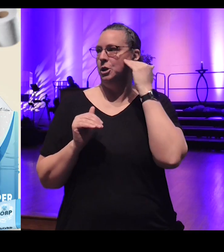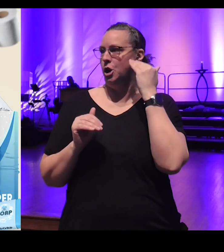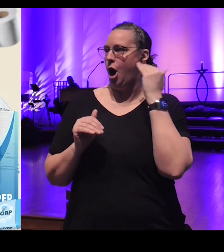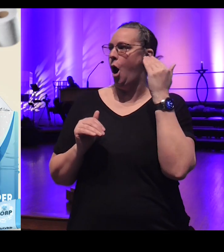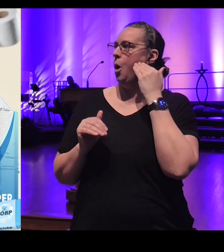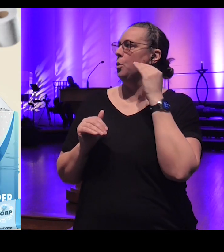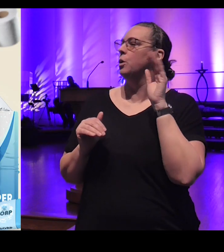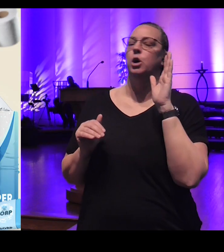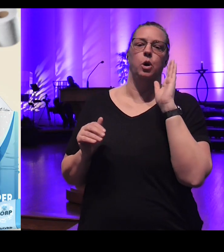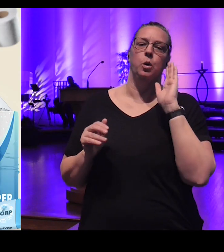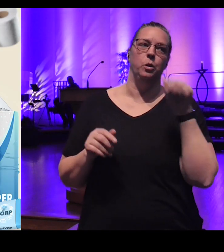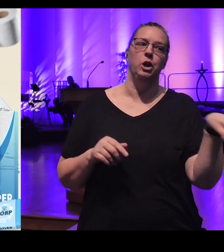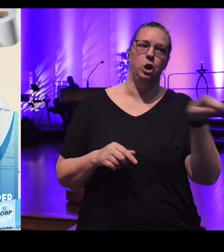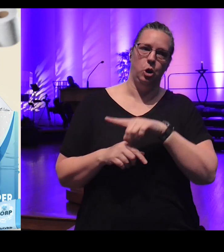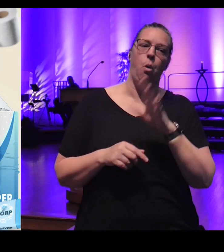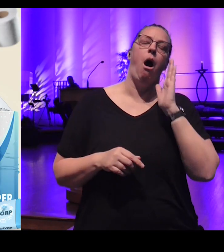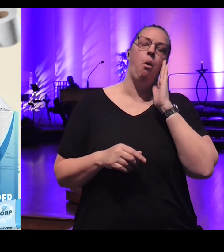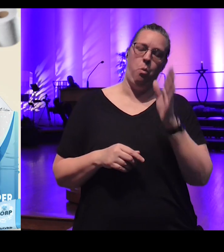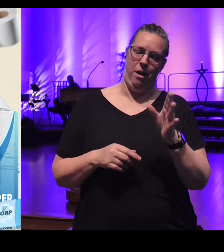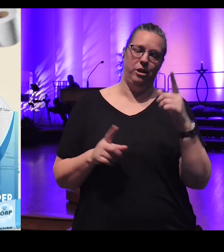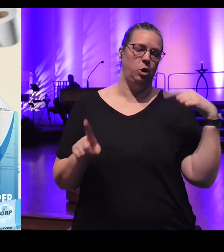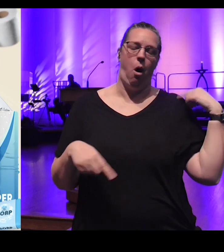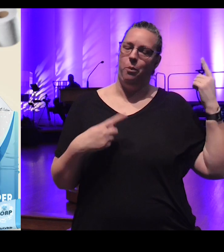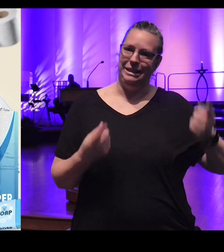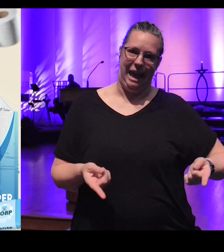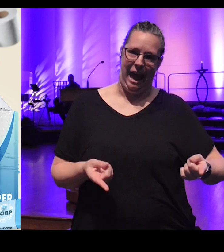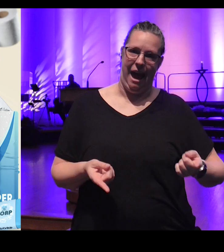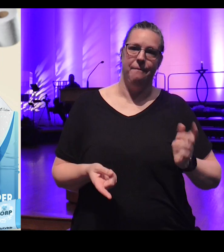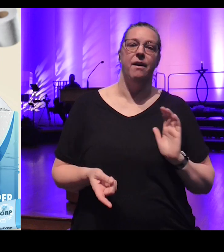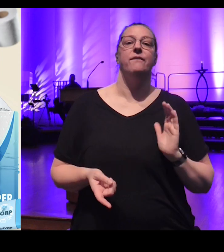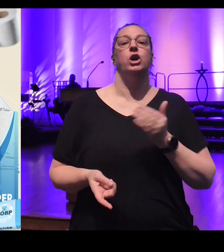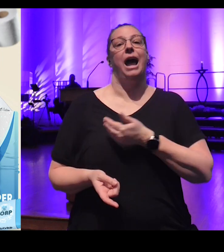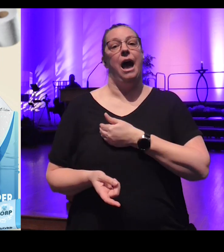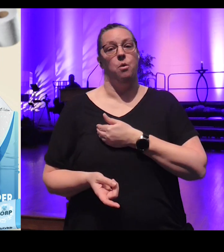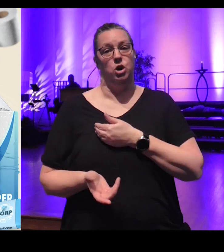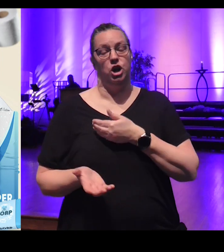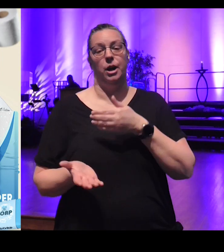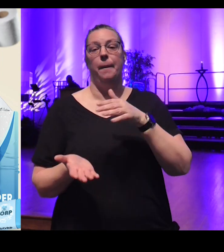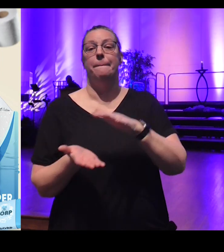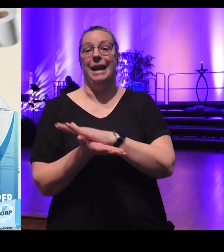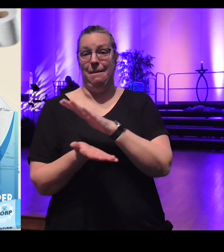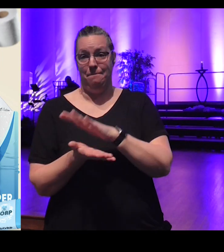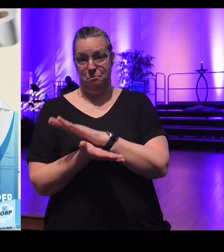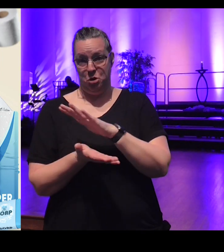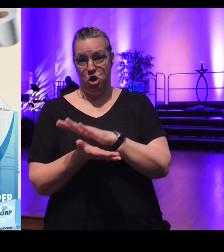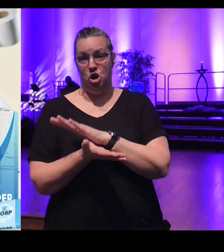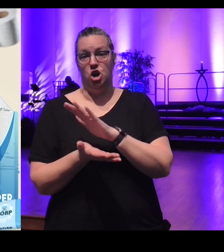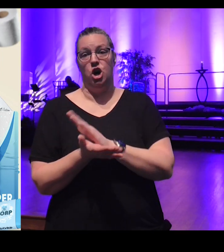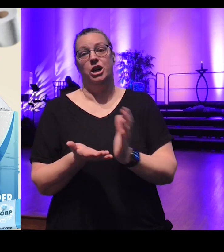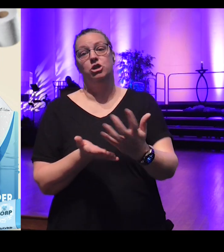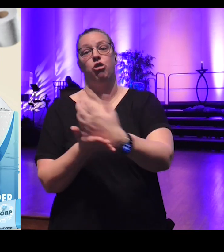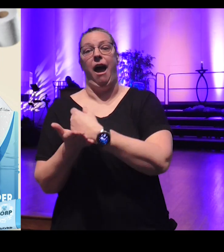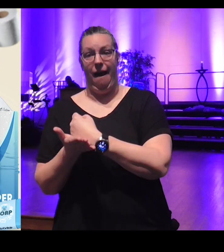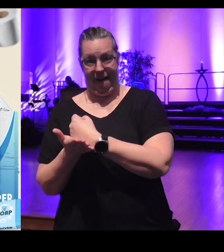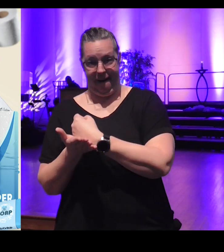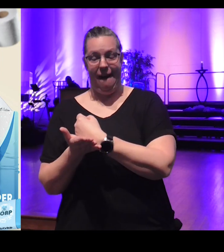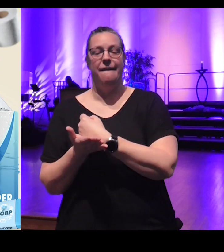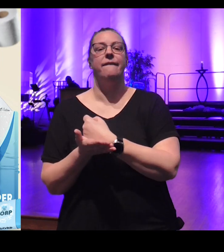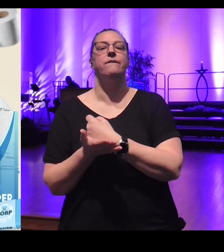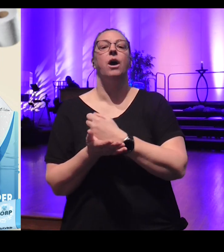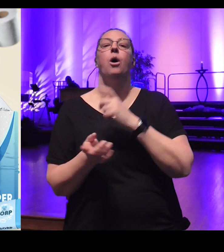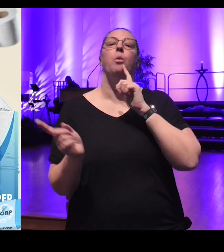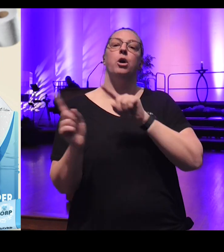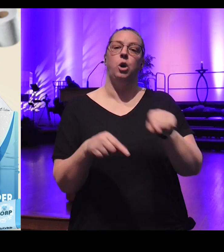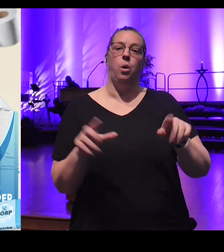you will step up, as you always have for our paper and hygiene products. This will go to the